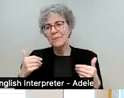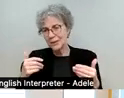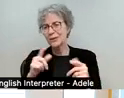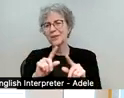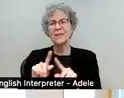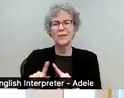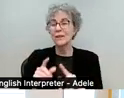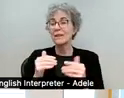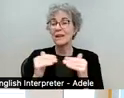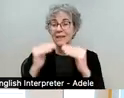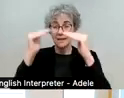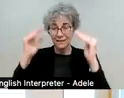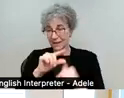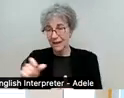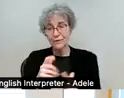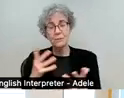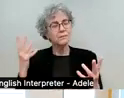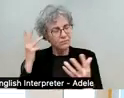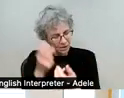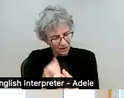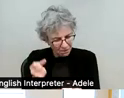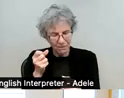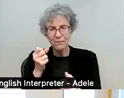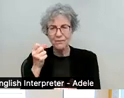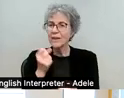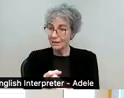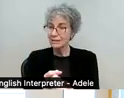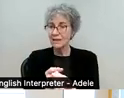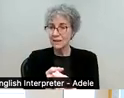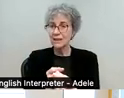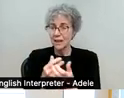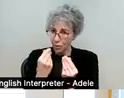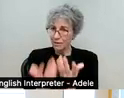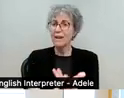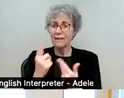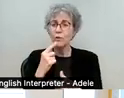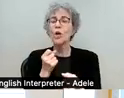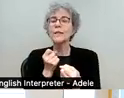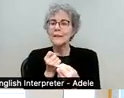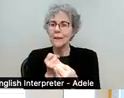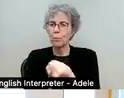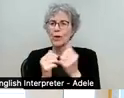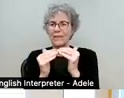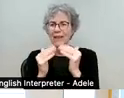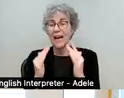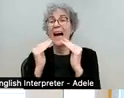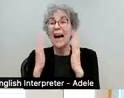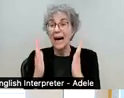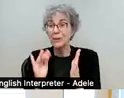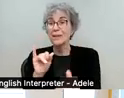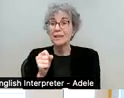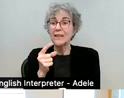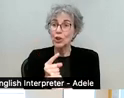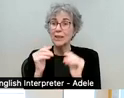government step up and start funding the supports needed for supportive housing. Because housing is just housing, and it can very